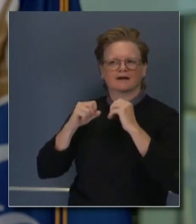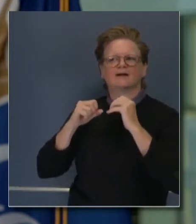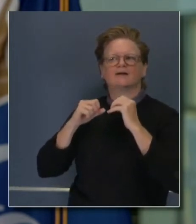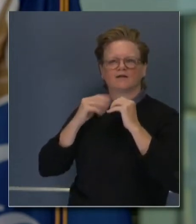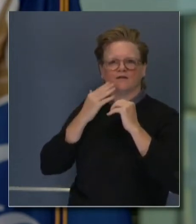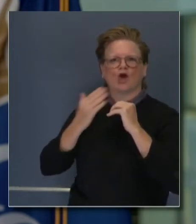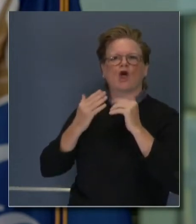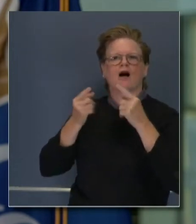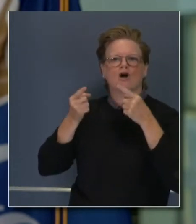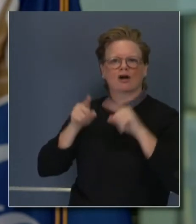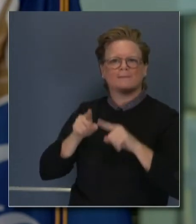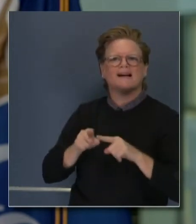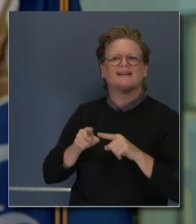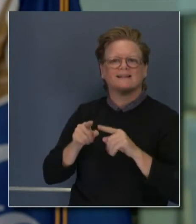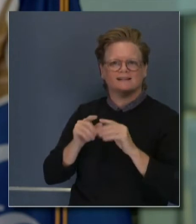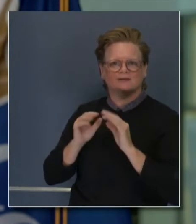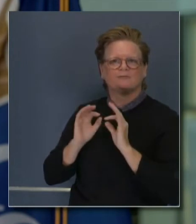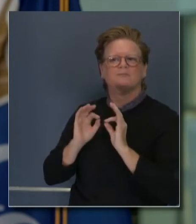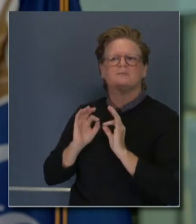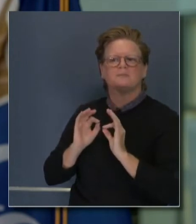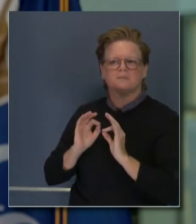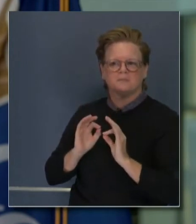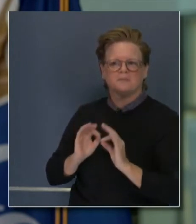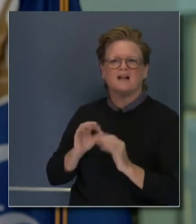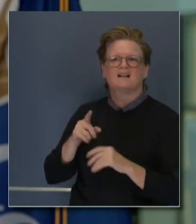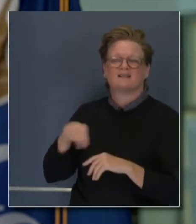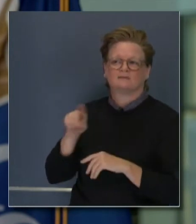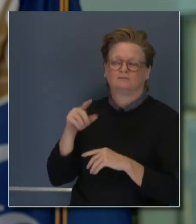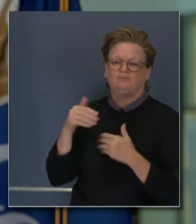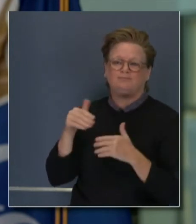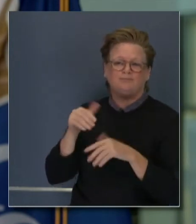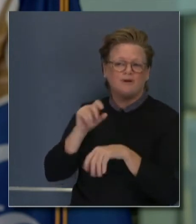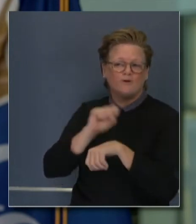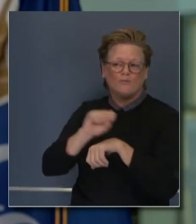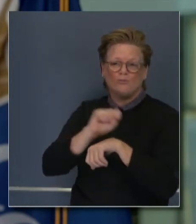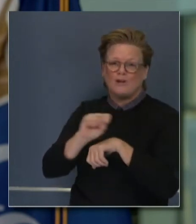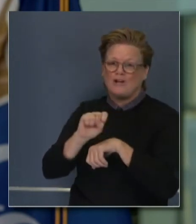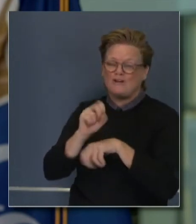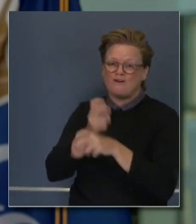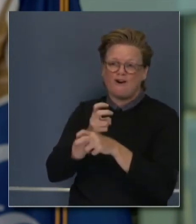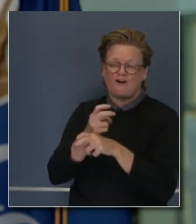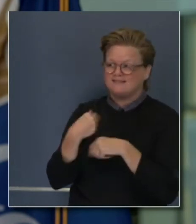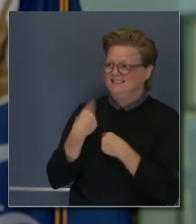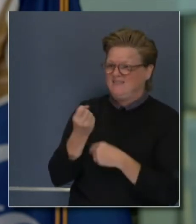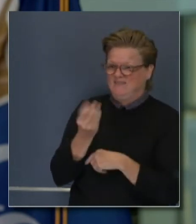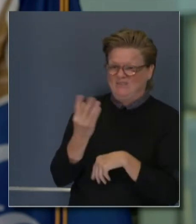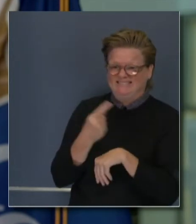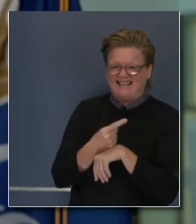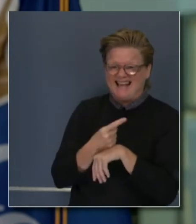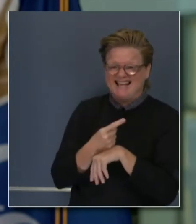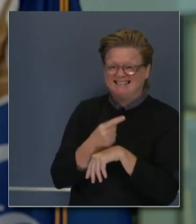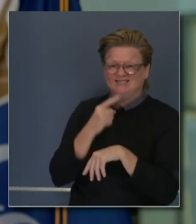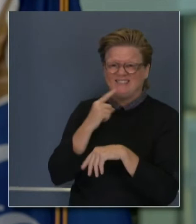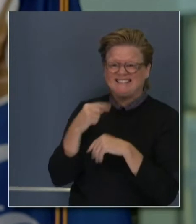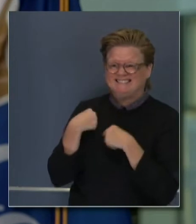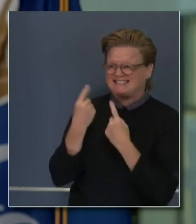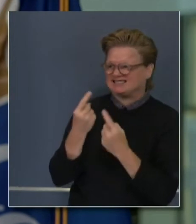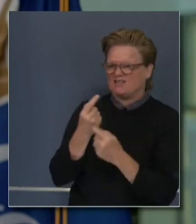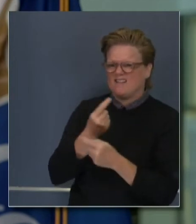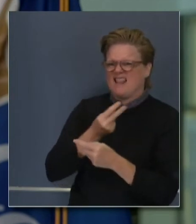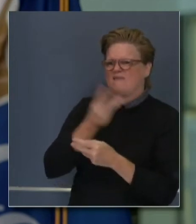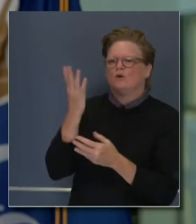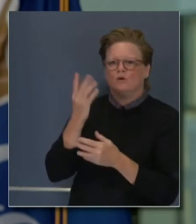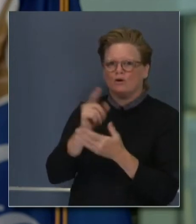very hard over a long period of weeks, not just days, and certainly nights in the last few nights to work out some of the